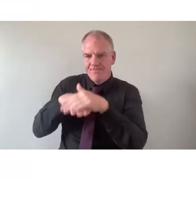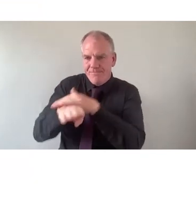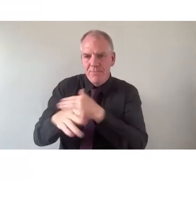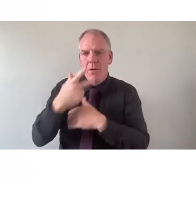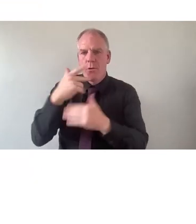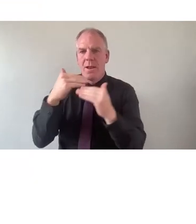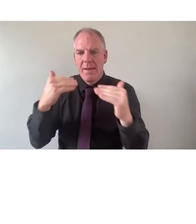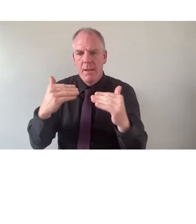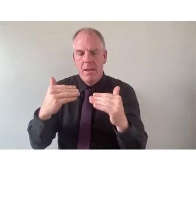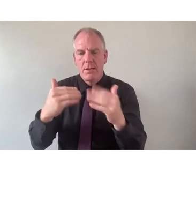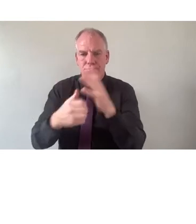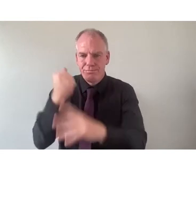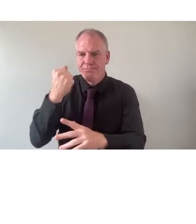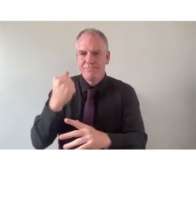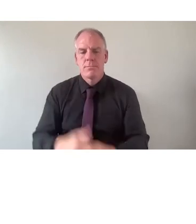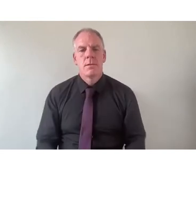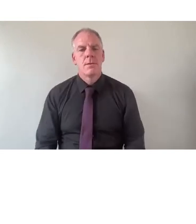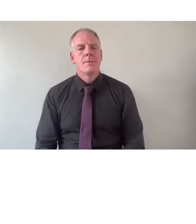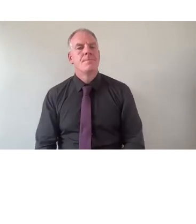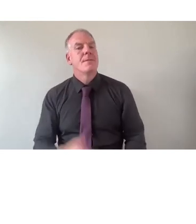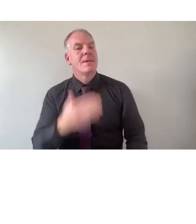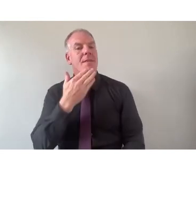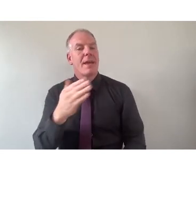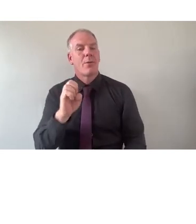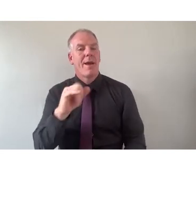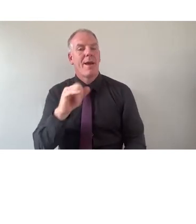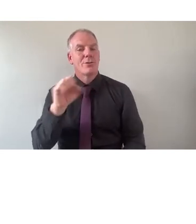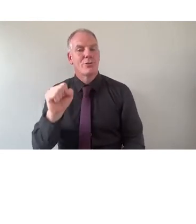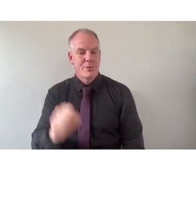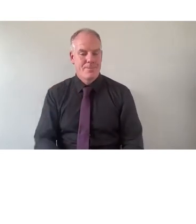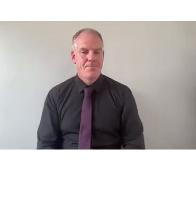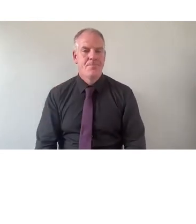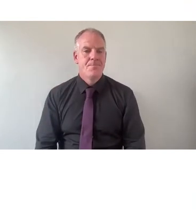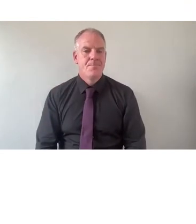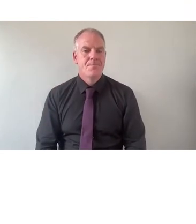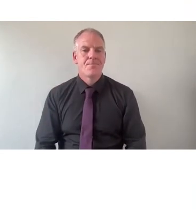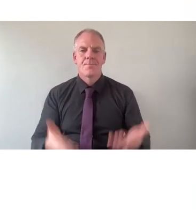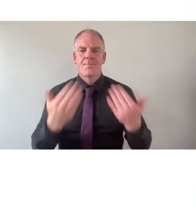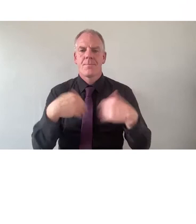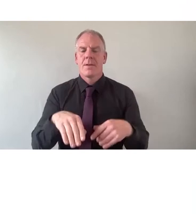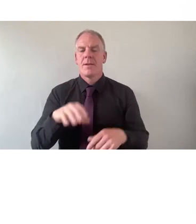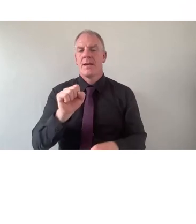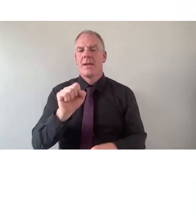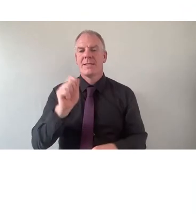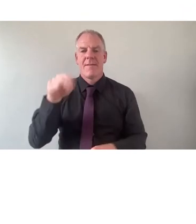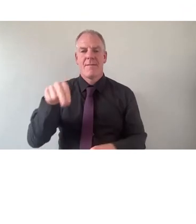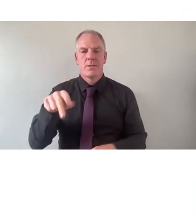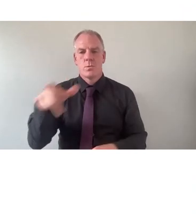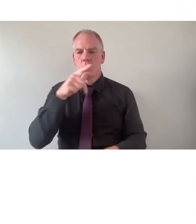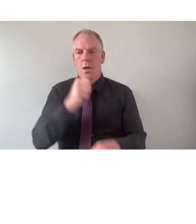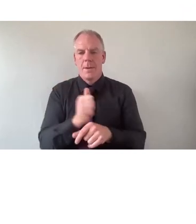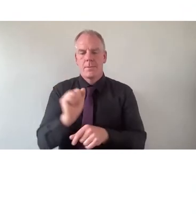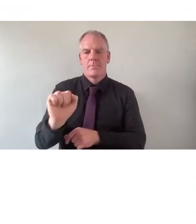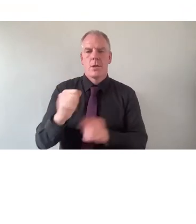level qualification. Okay, great. Thanks, Eilish. Stefan, going back to your question about or